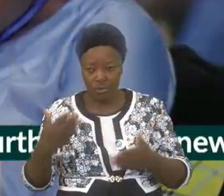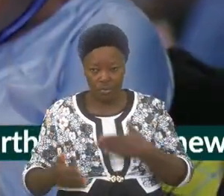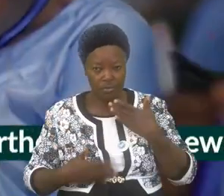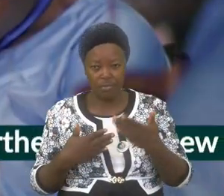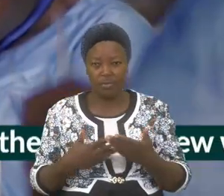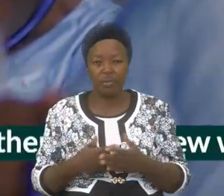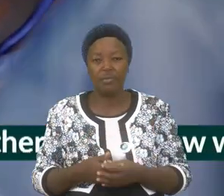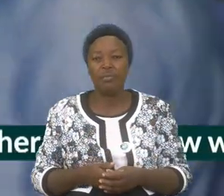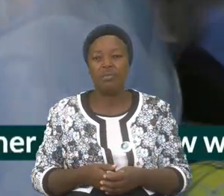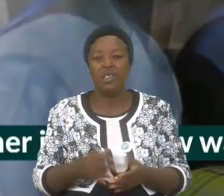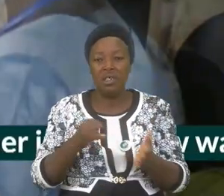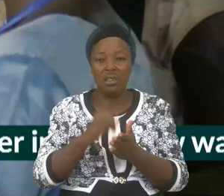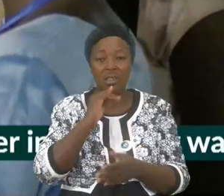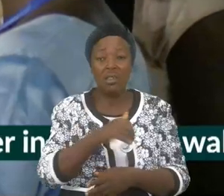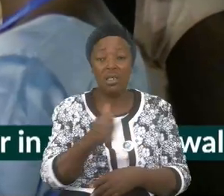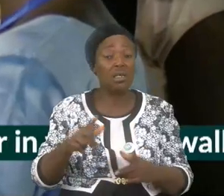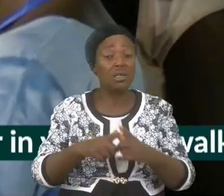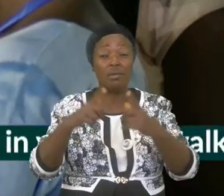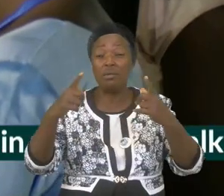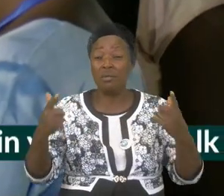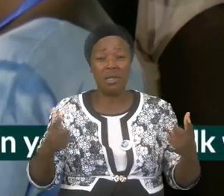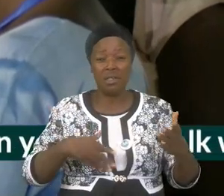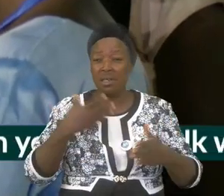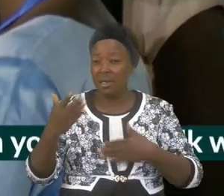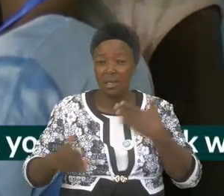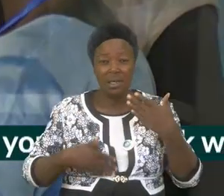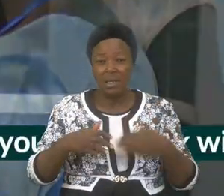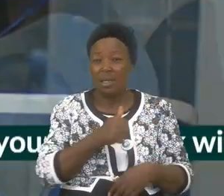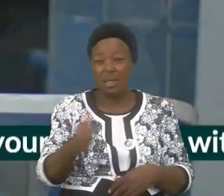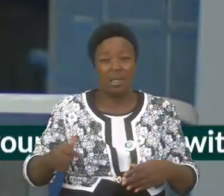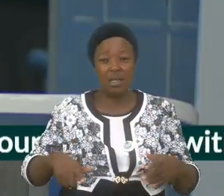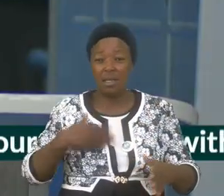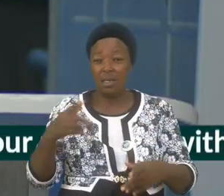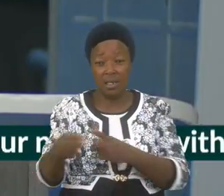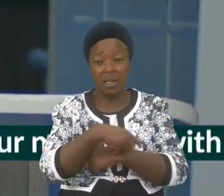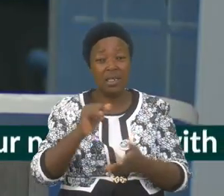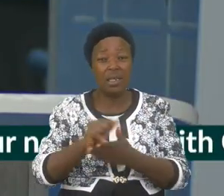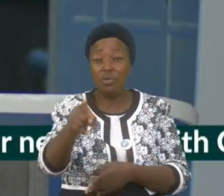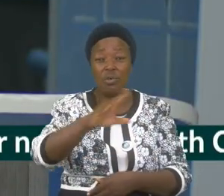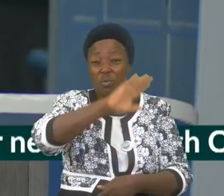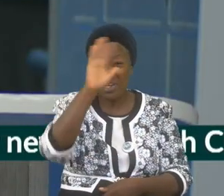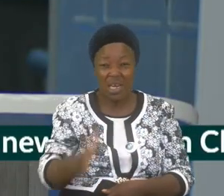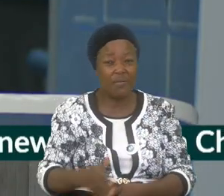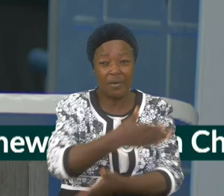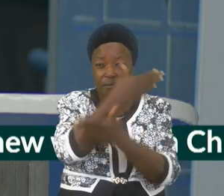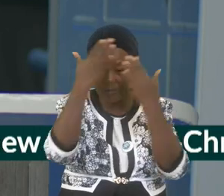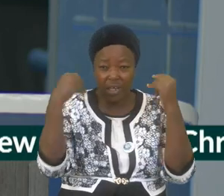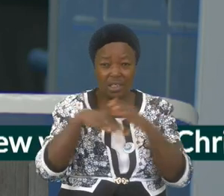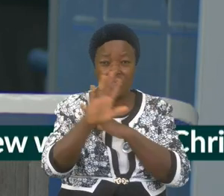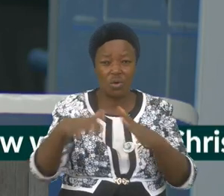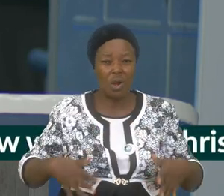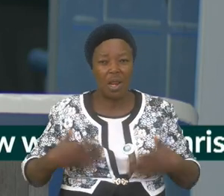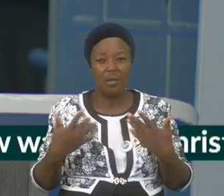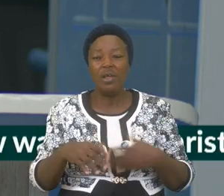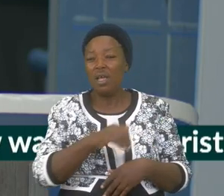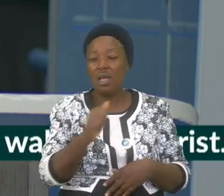a day you will never forget in your life, a day you will always remember to glorify God,